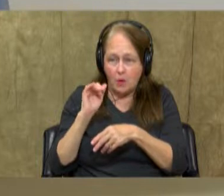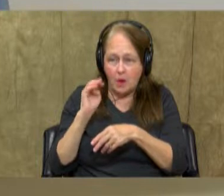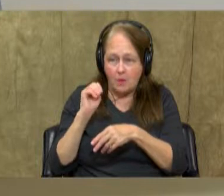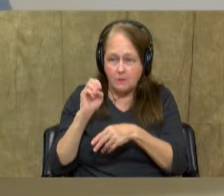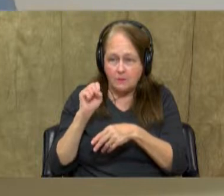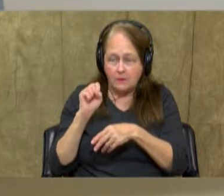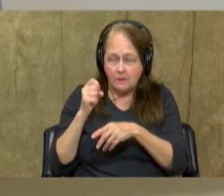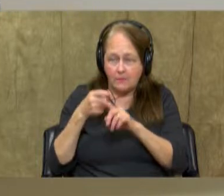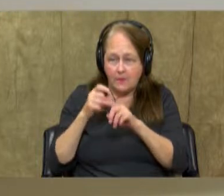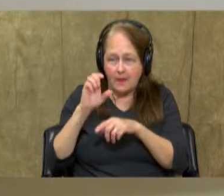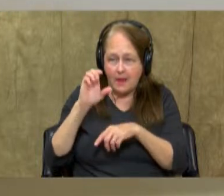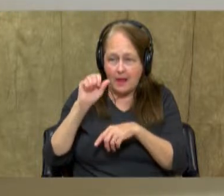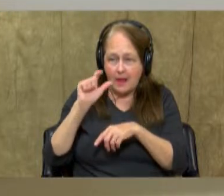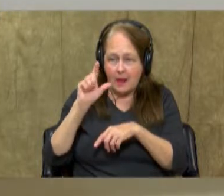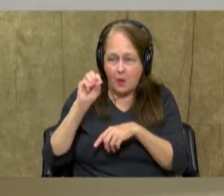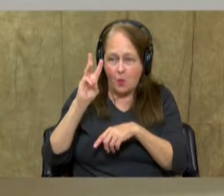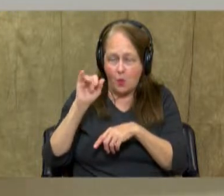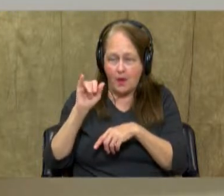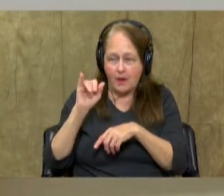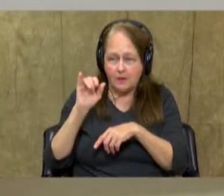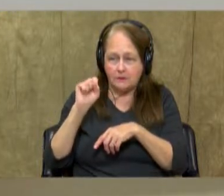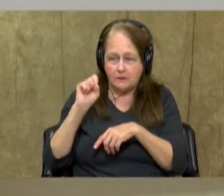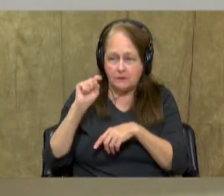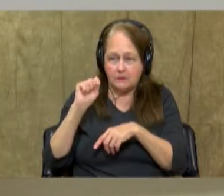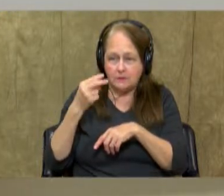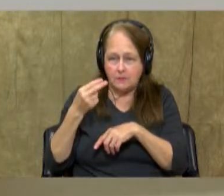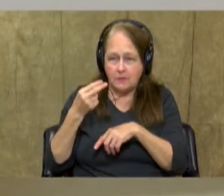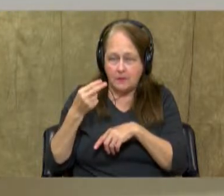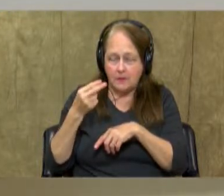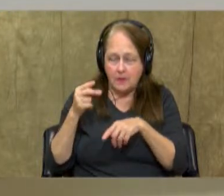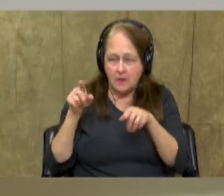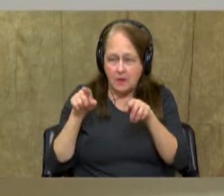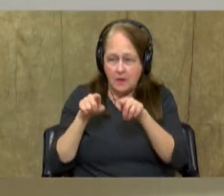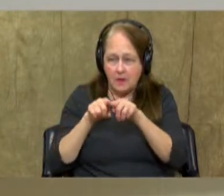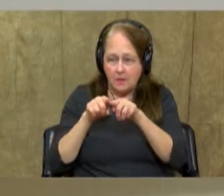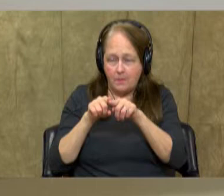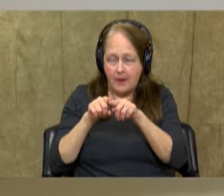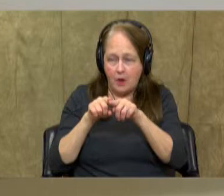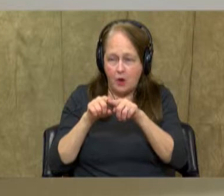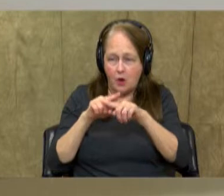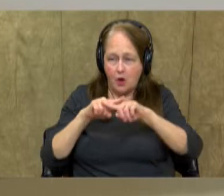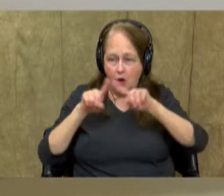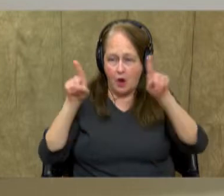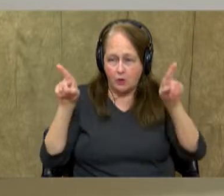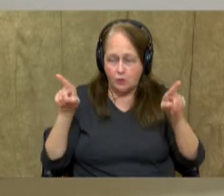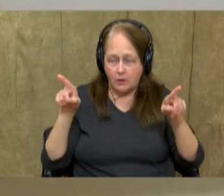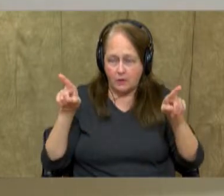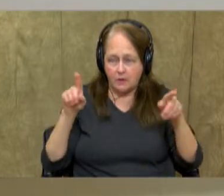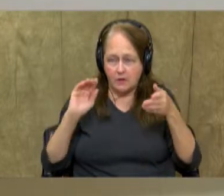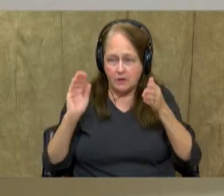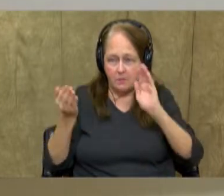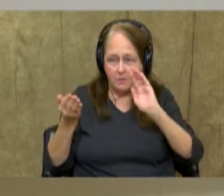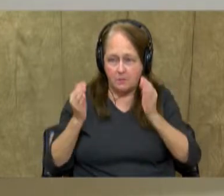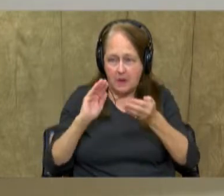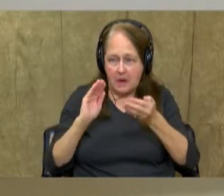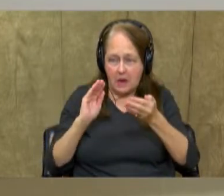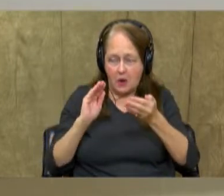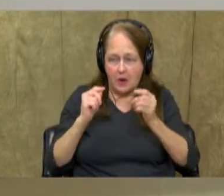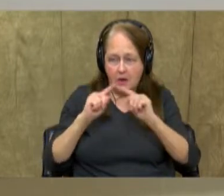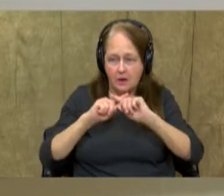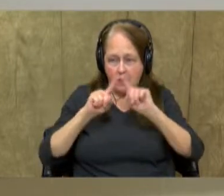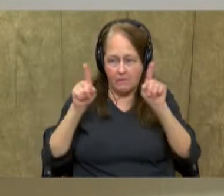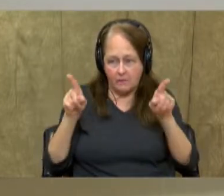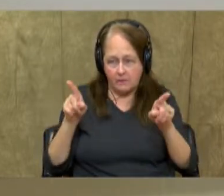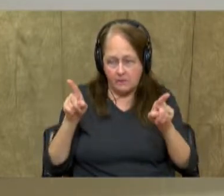Smith. Last week, we discussed comparing and contrasting texts. Now, as I stated on last week, we were going to